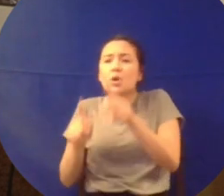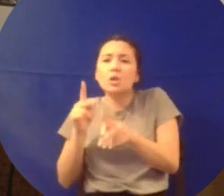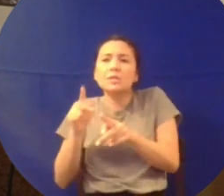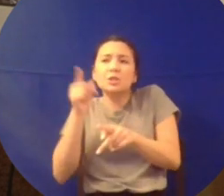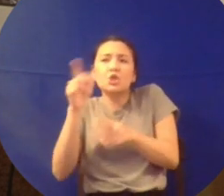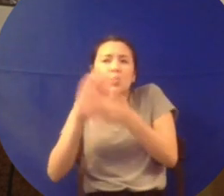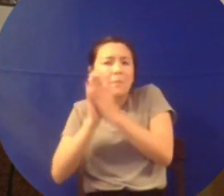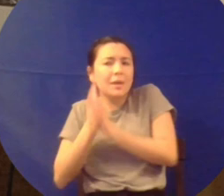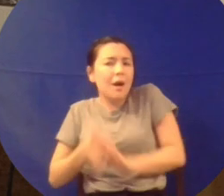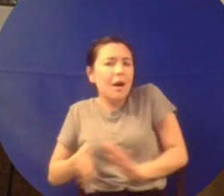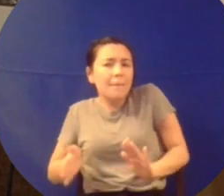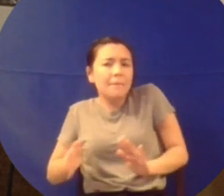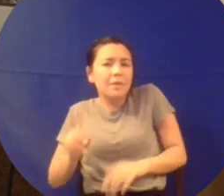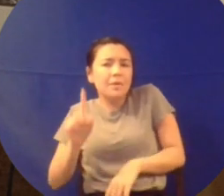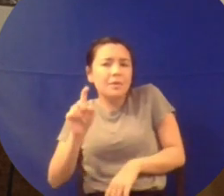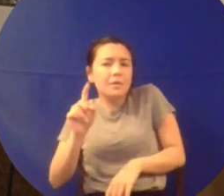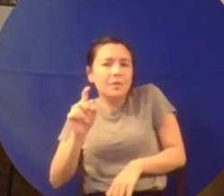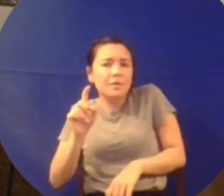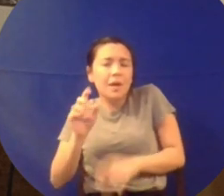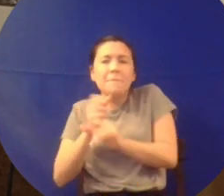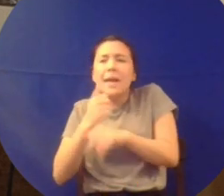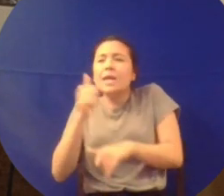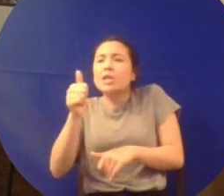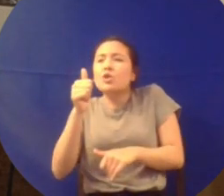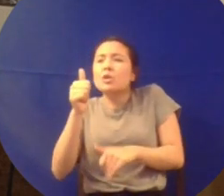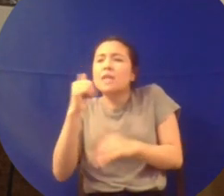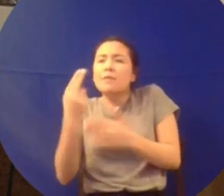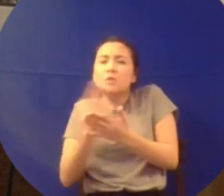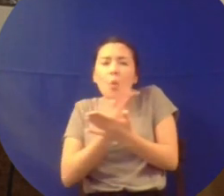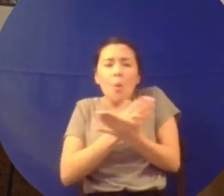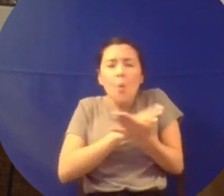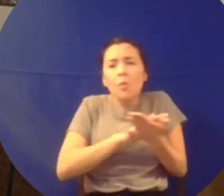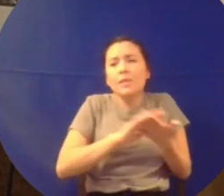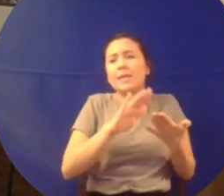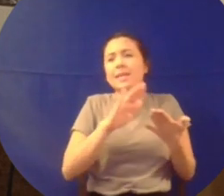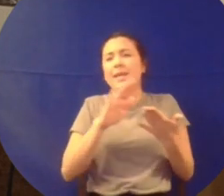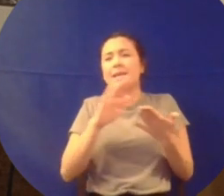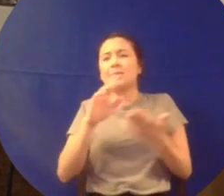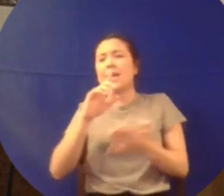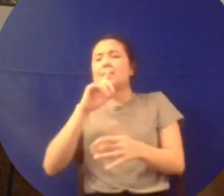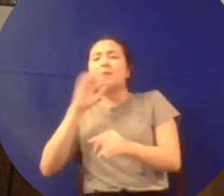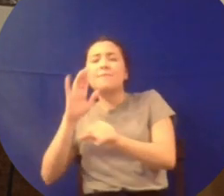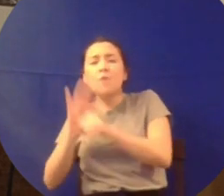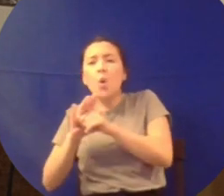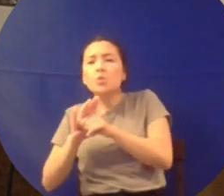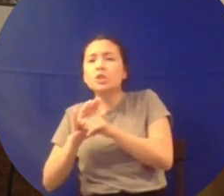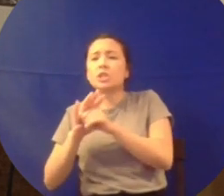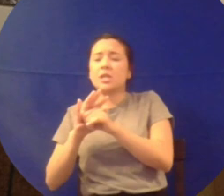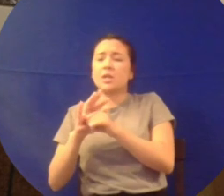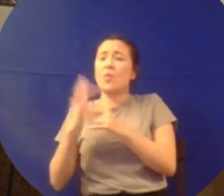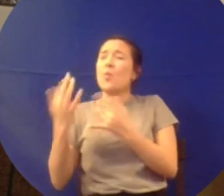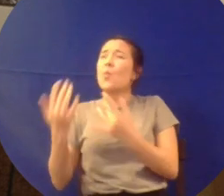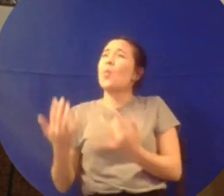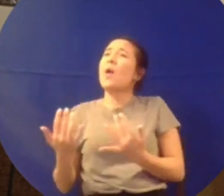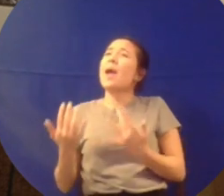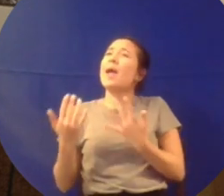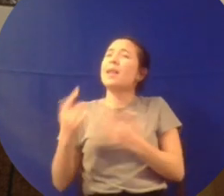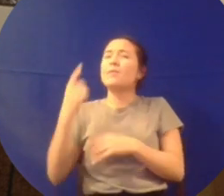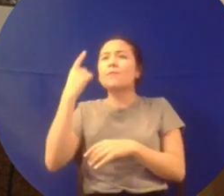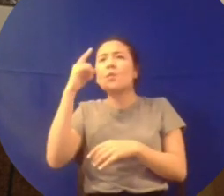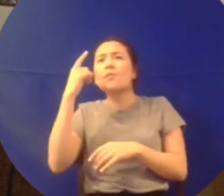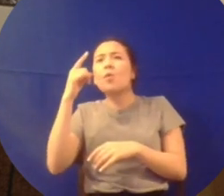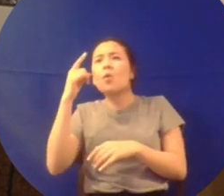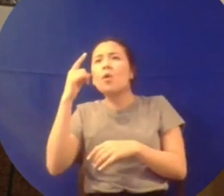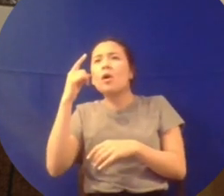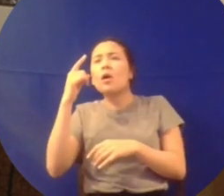be, conducting yourselves in holiness and devotion, waiting for and